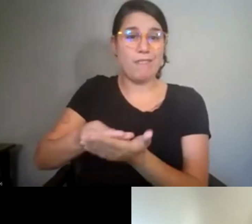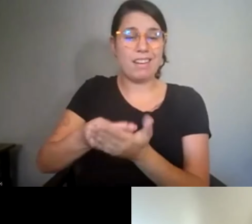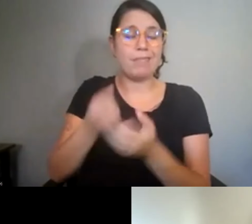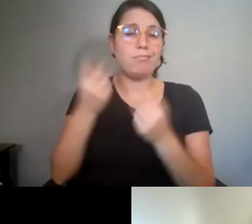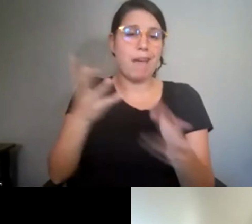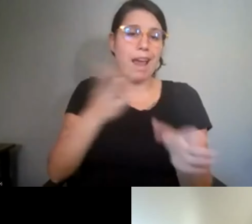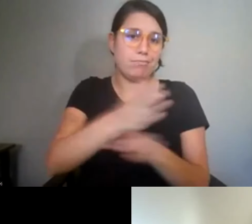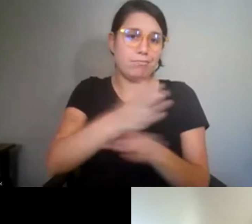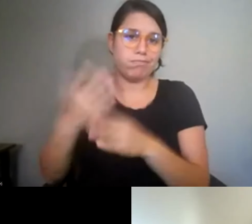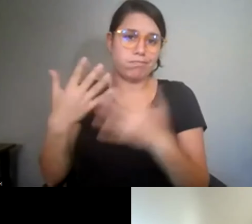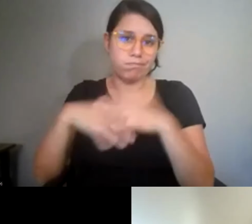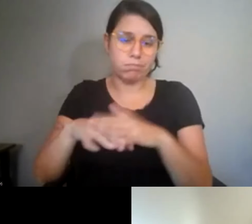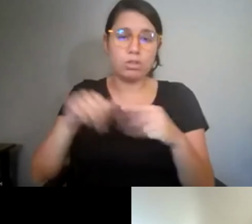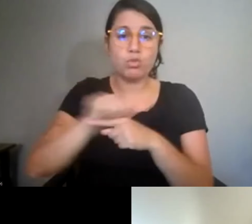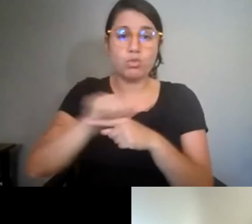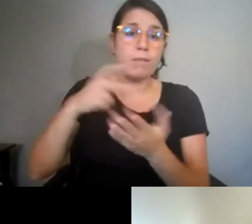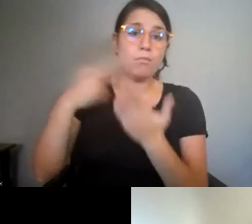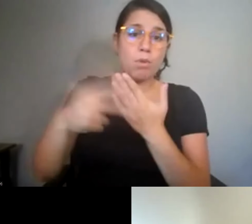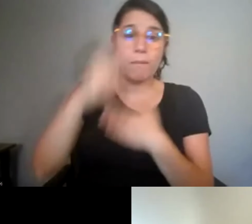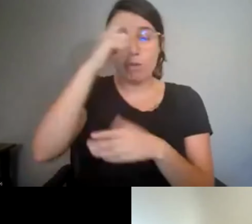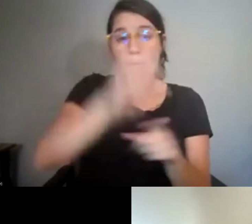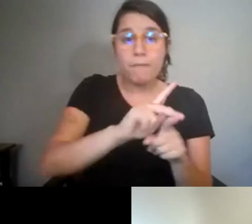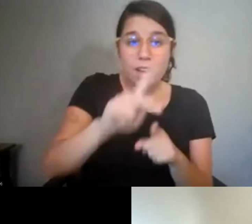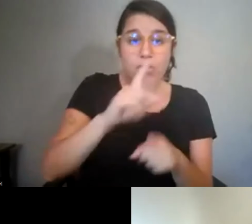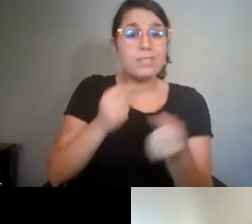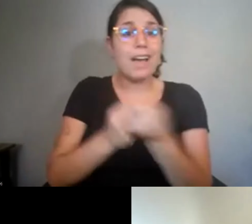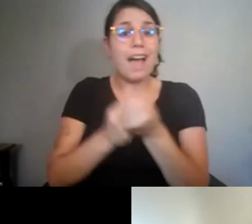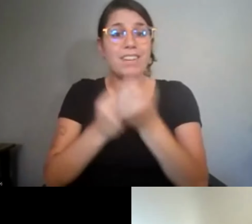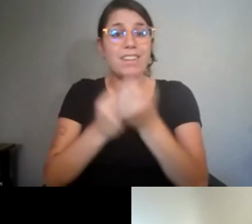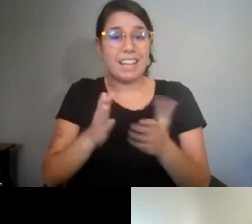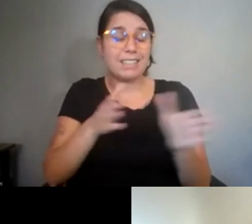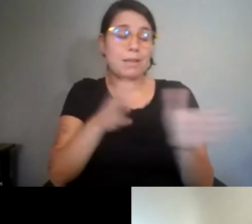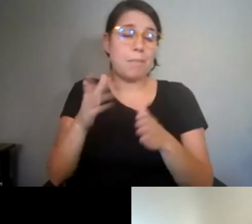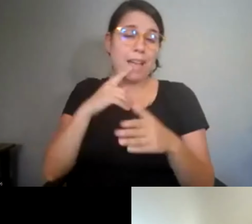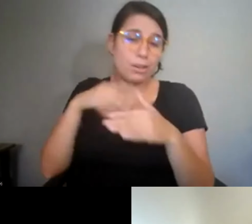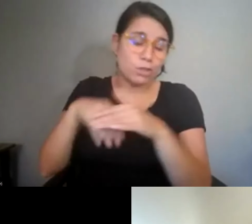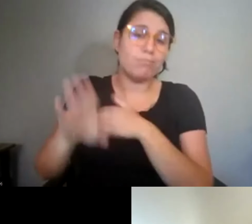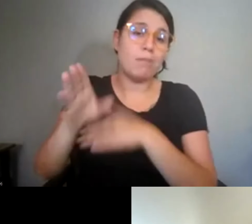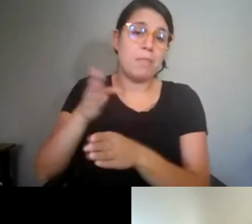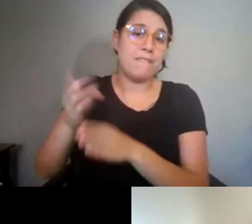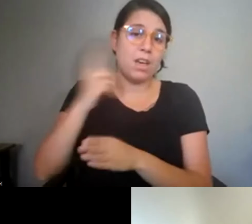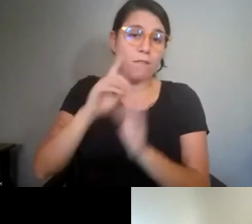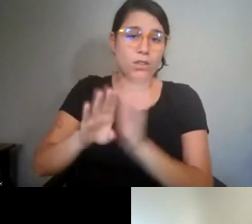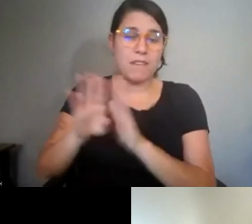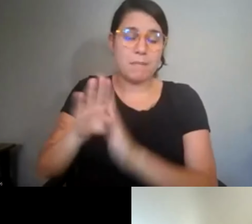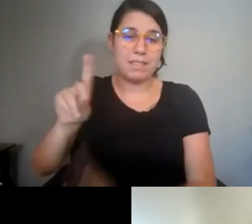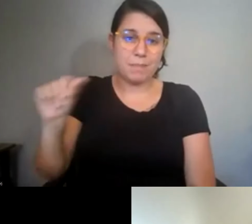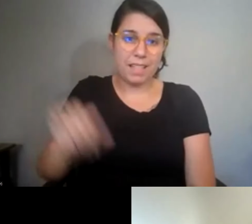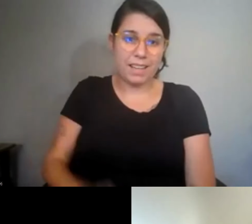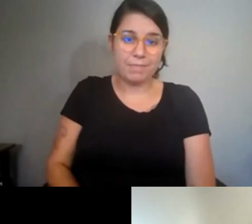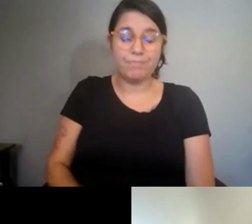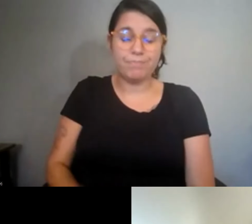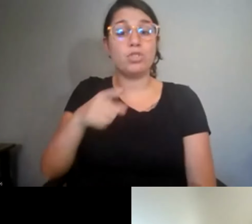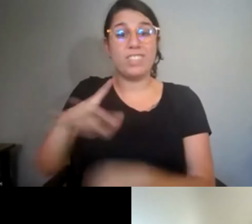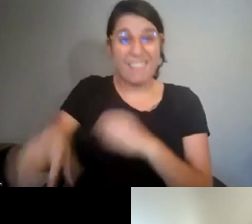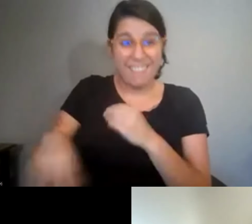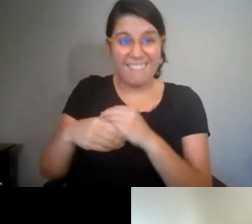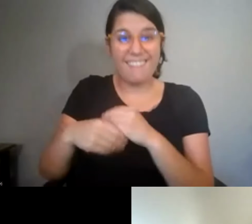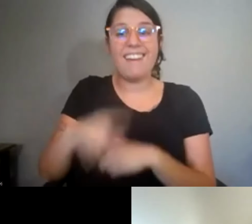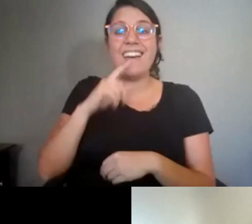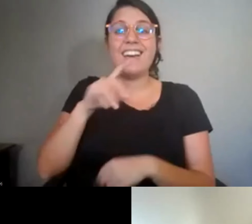training program for professionals and advocates going into the field of developmental disabilities. In addition, she is the director of the